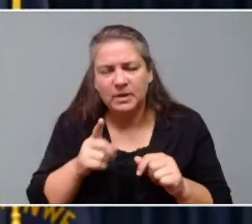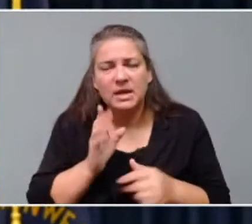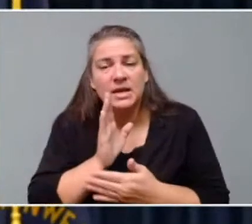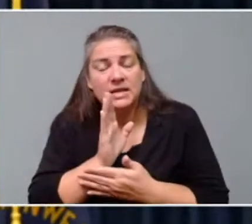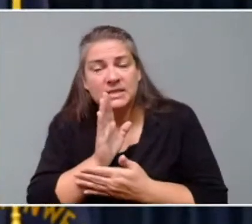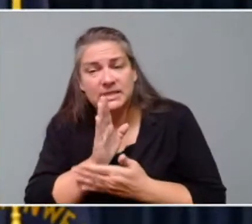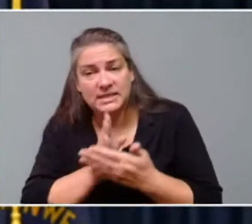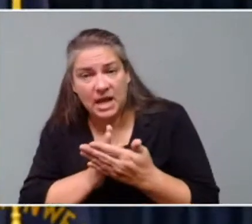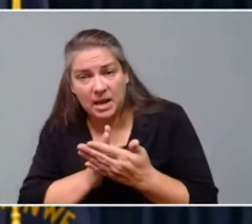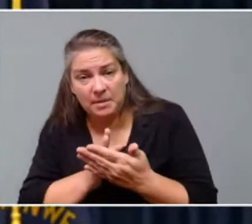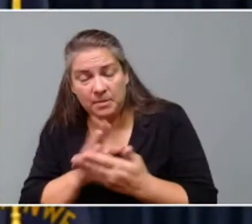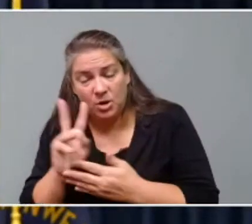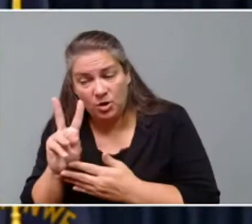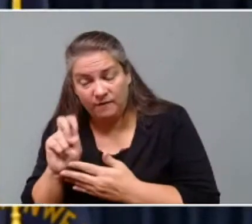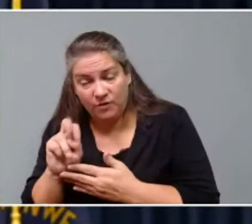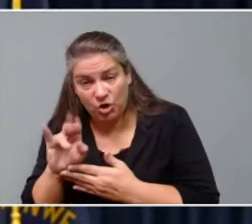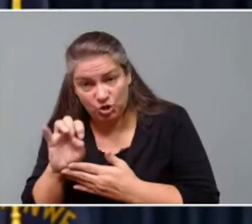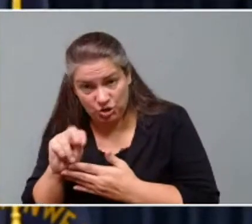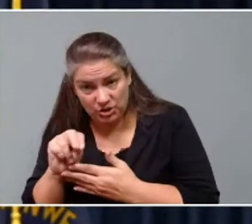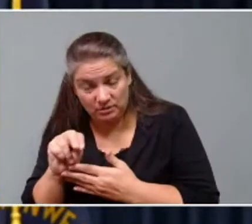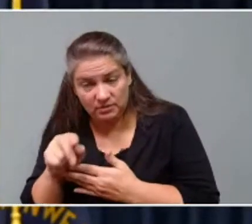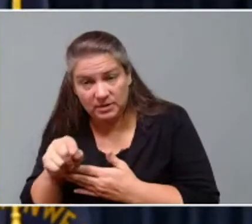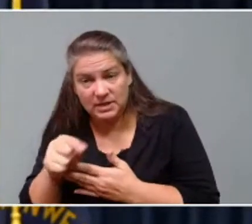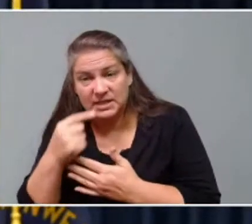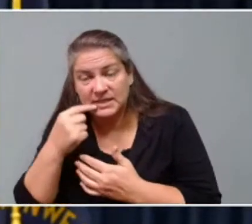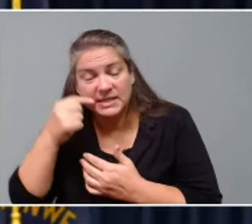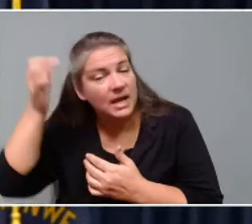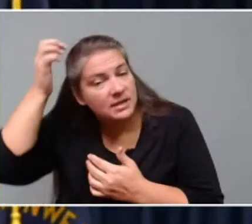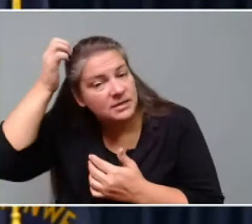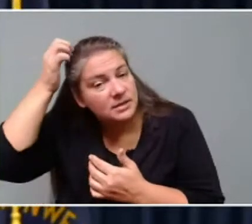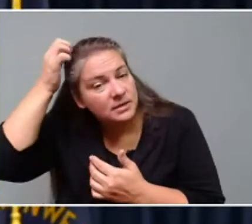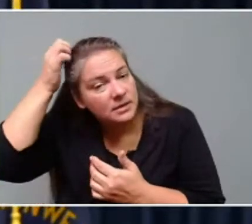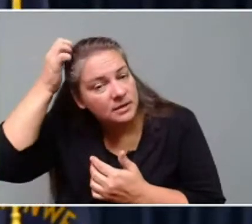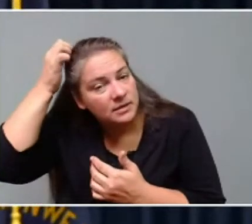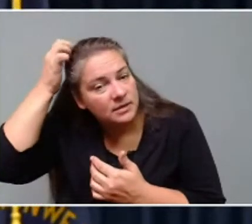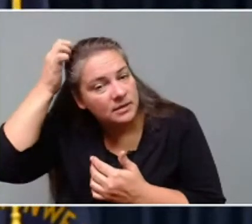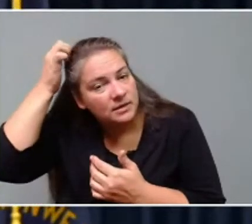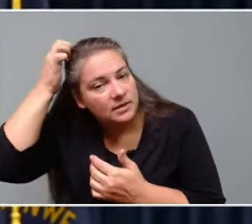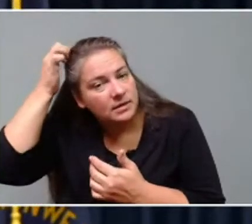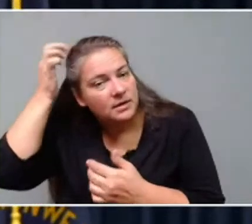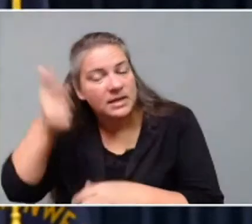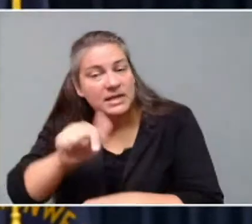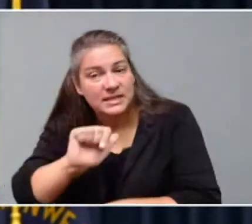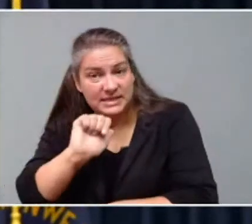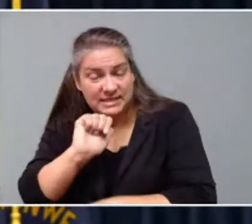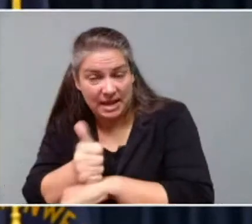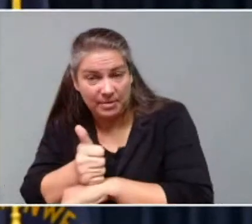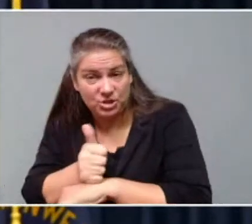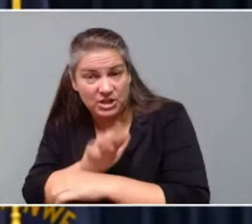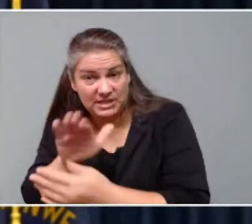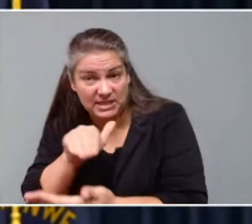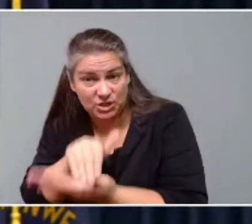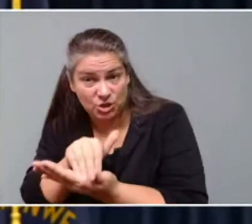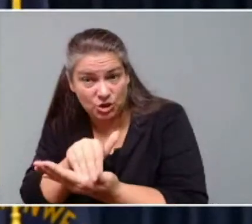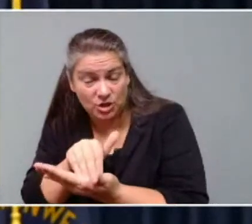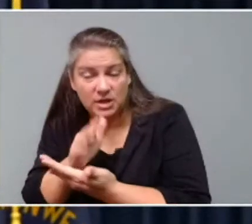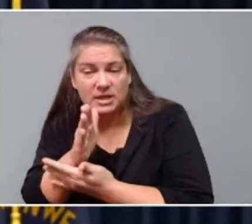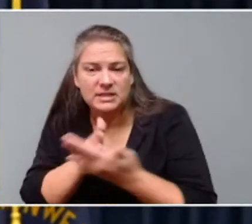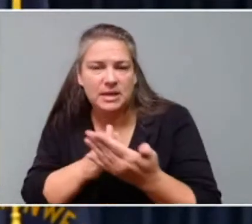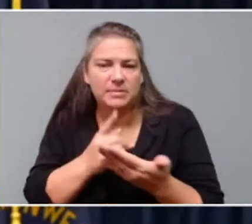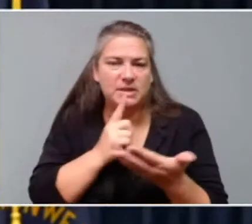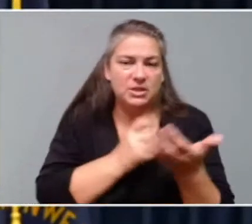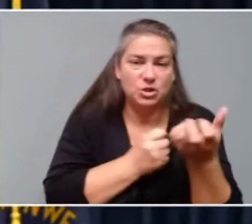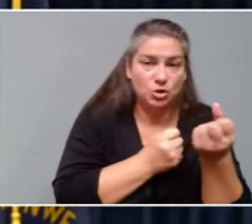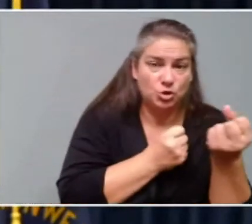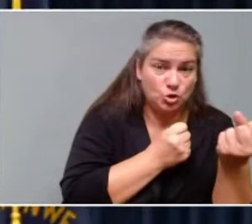versions say establish a monoclonal antibody center, and others say support and work